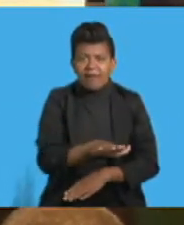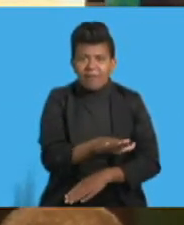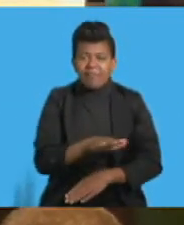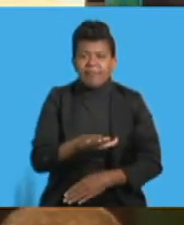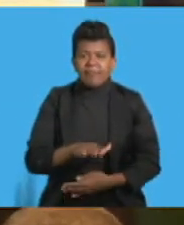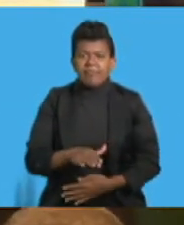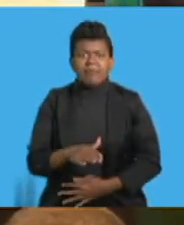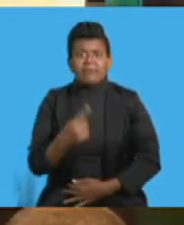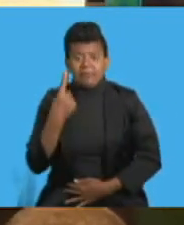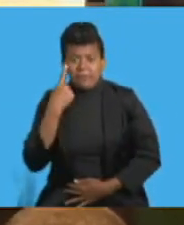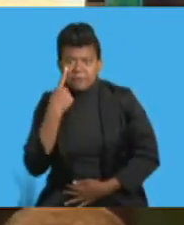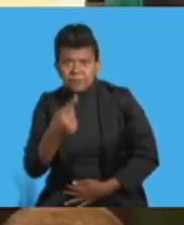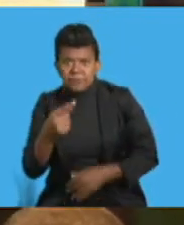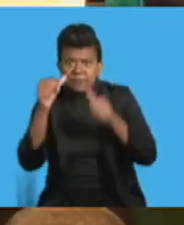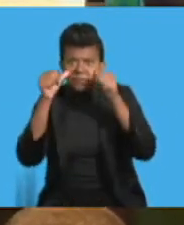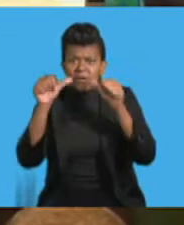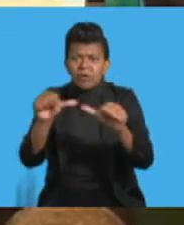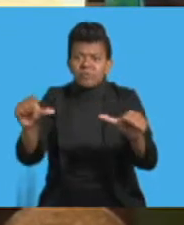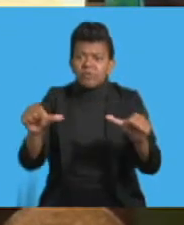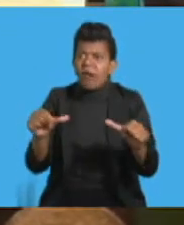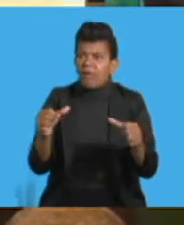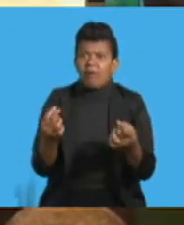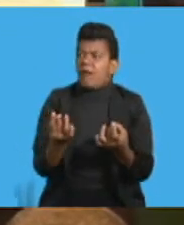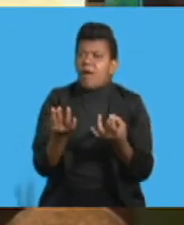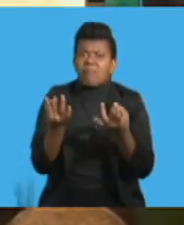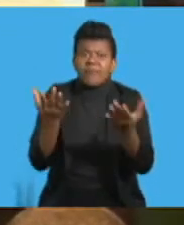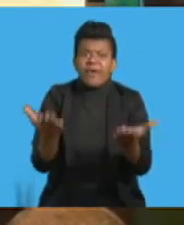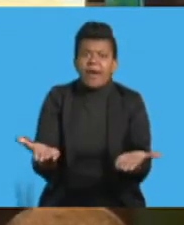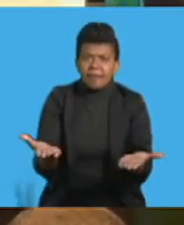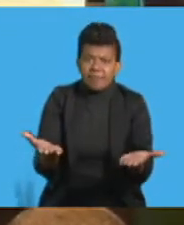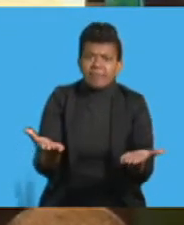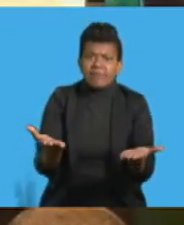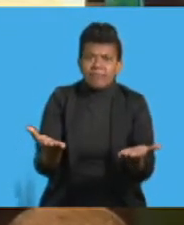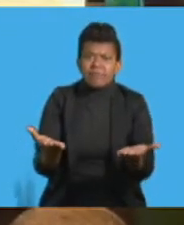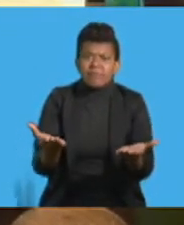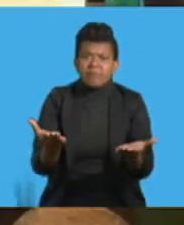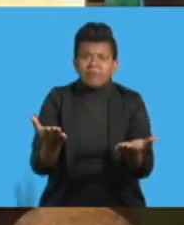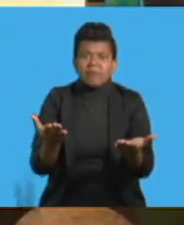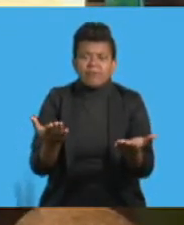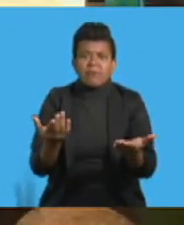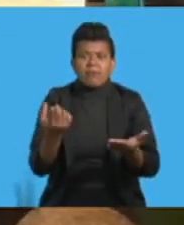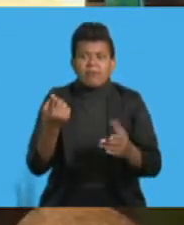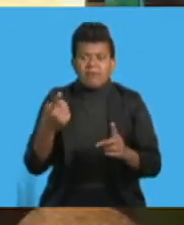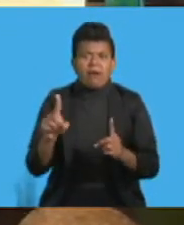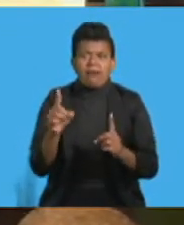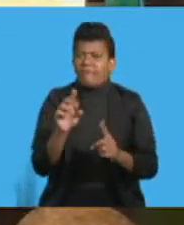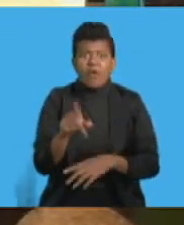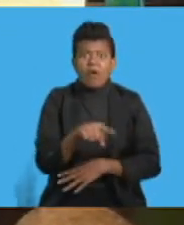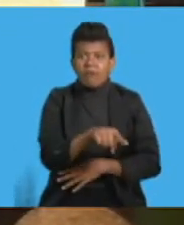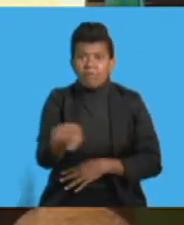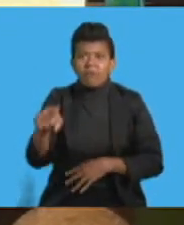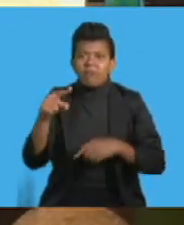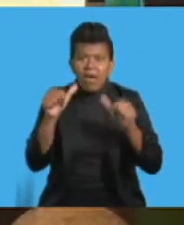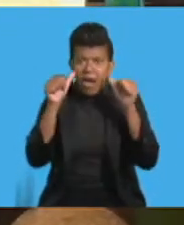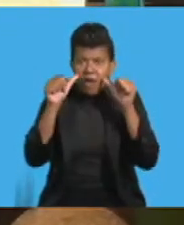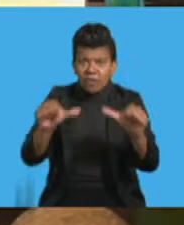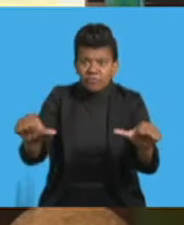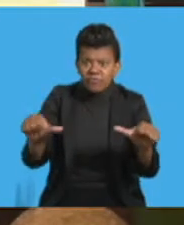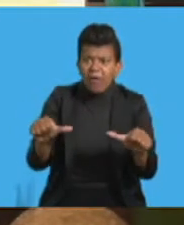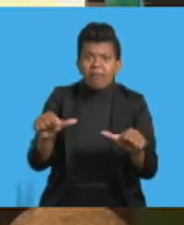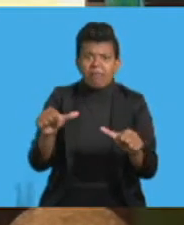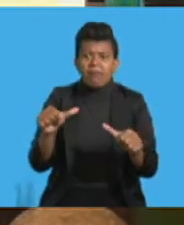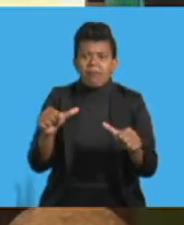provides the leverage to the non-agriculture sector through the surplus created within the agriculture sector for the growth and development